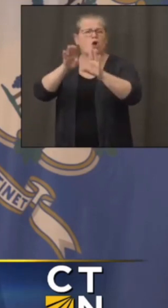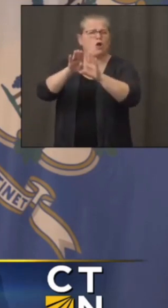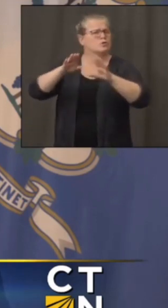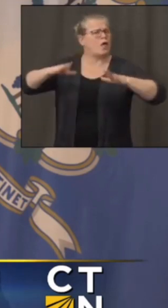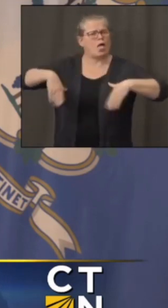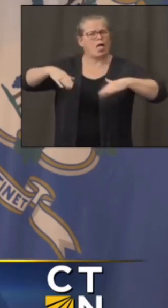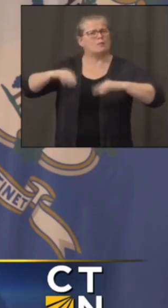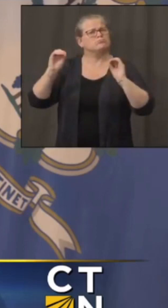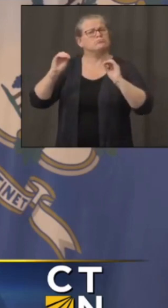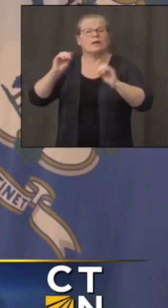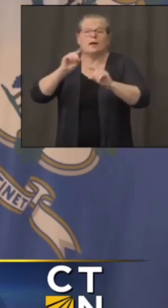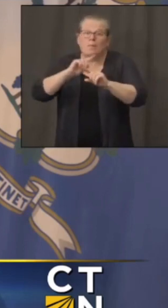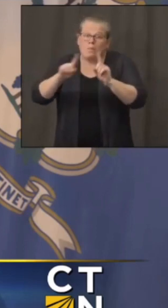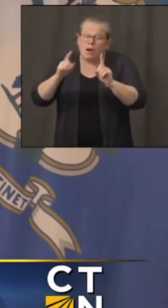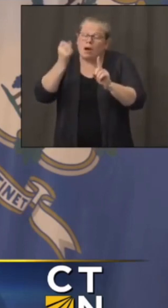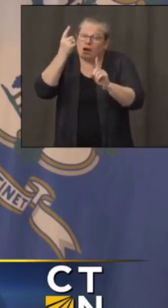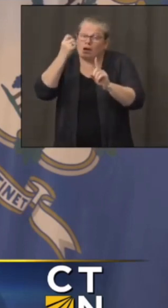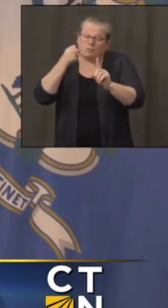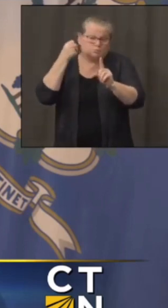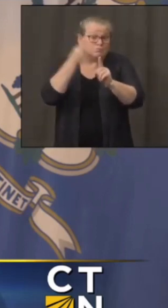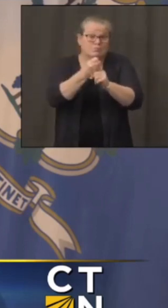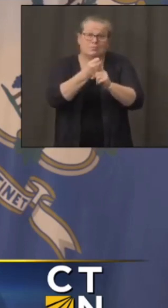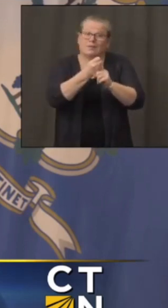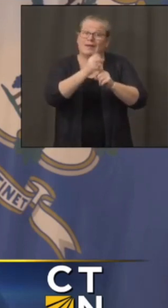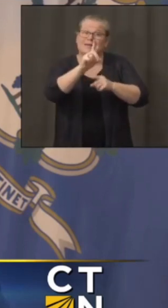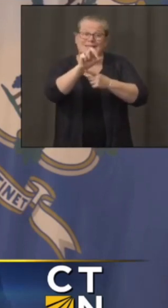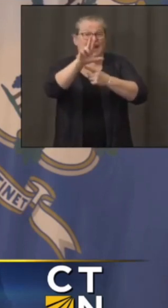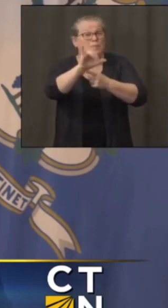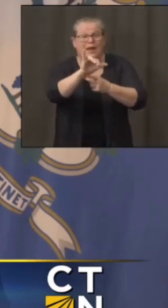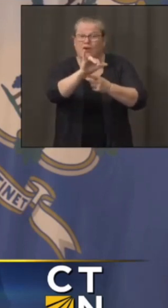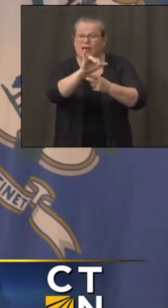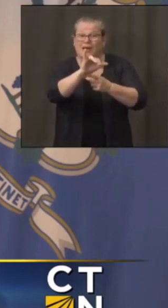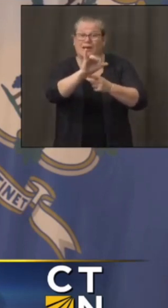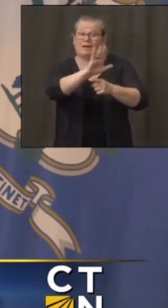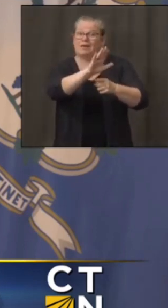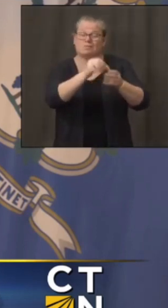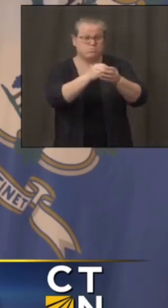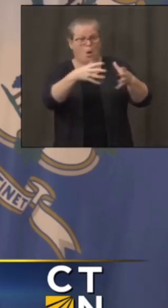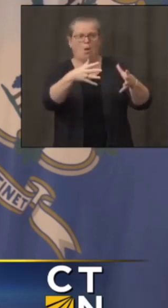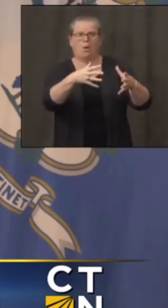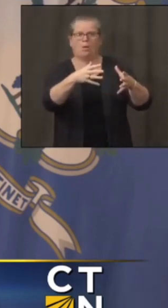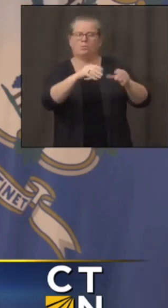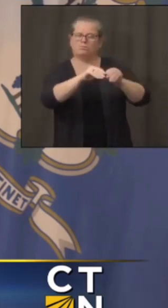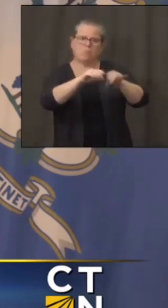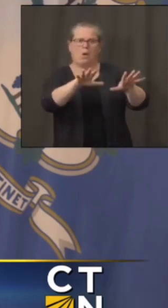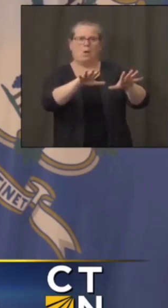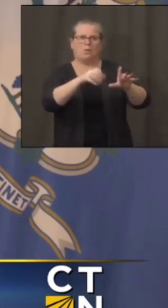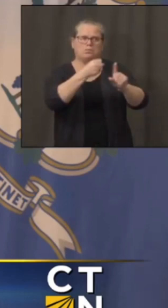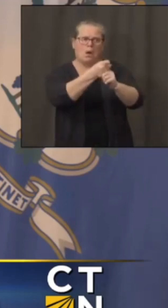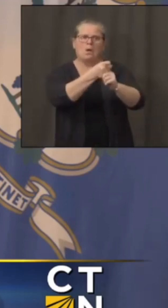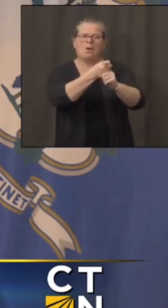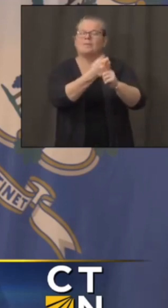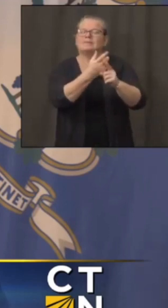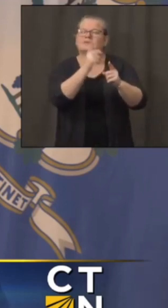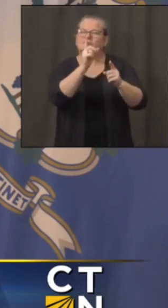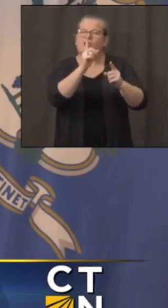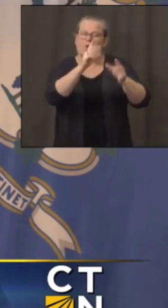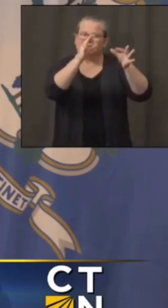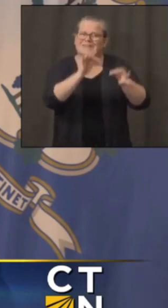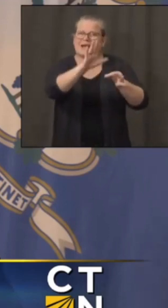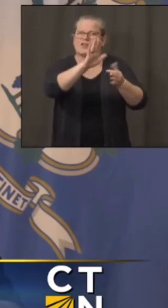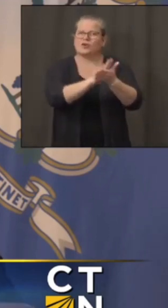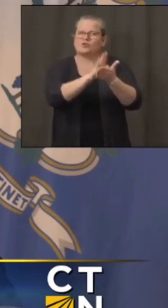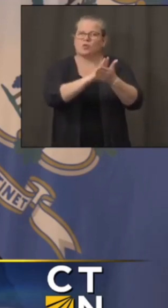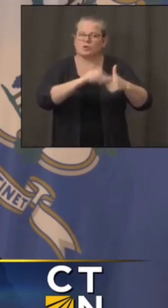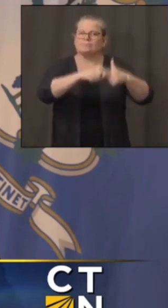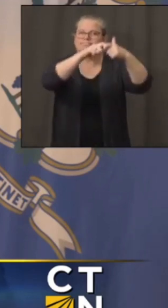pause, and and the college will have to take a pause as well. So I think we're going to adjust accordingly, but right now I think